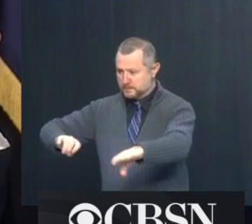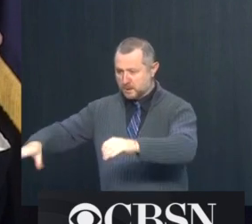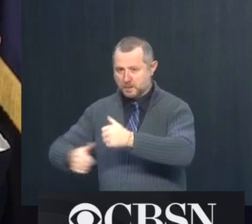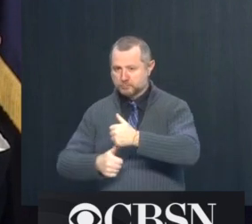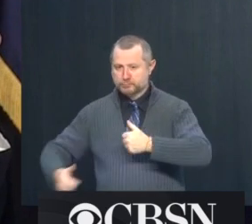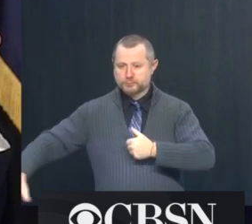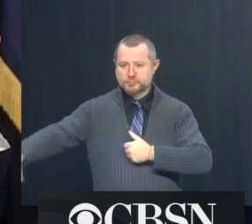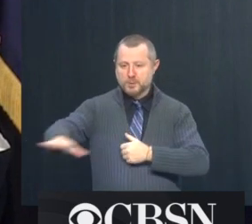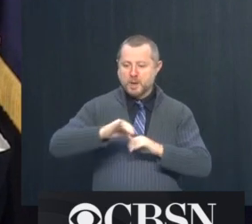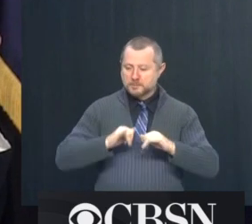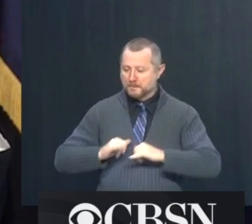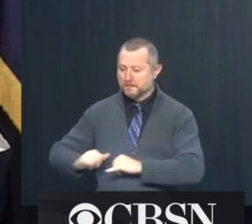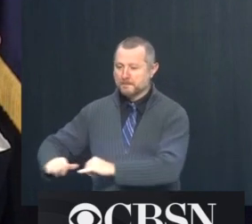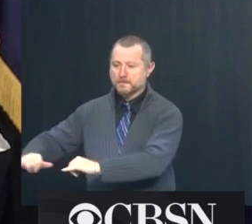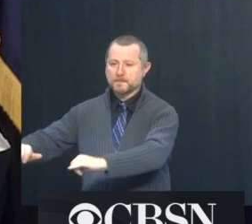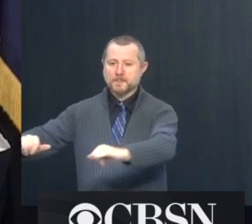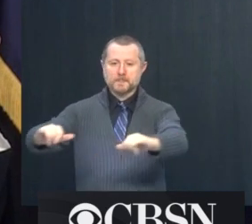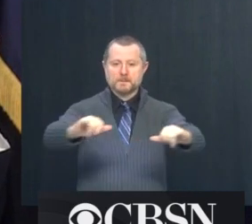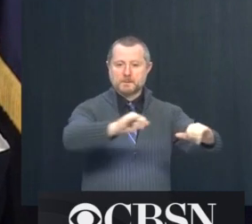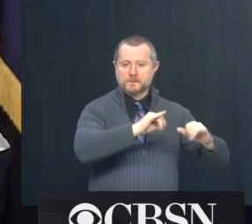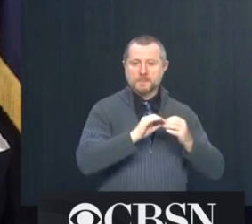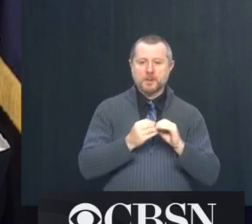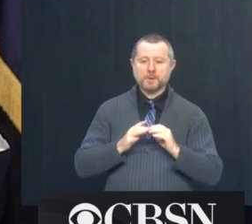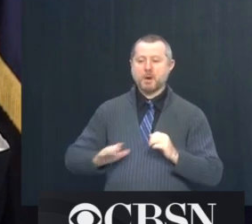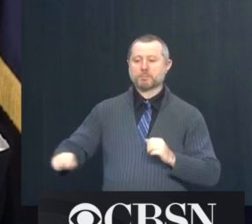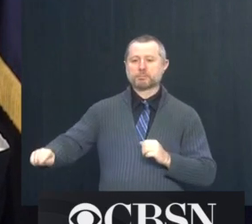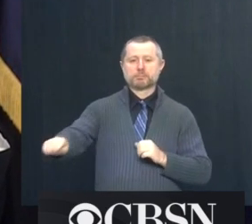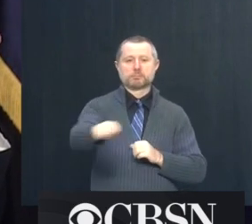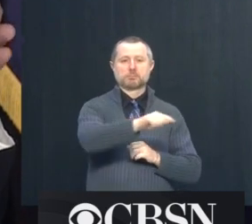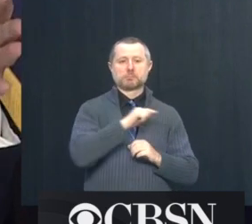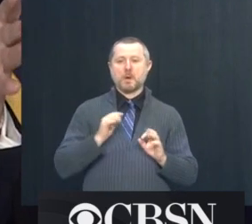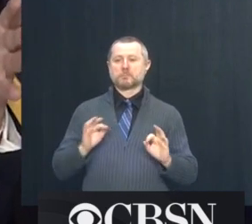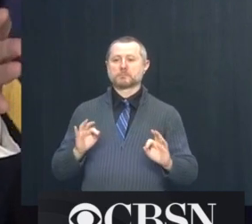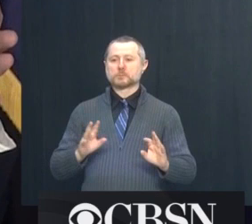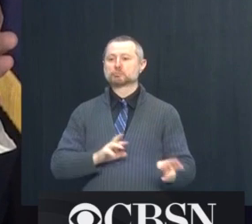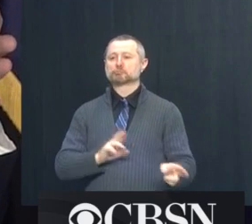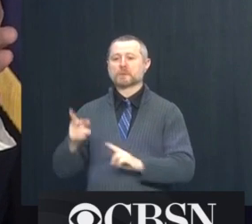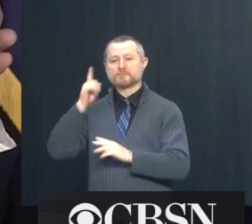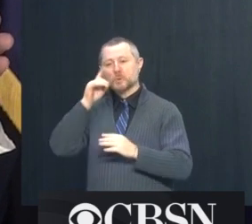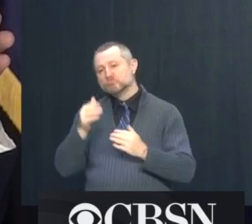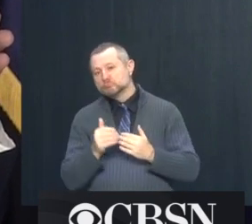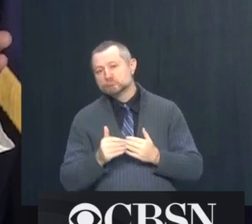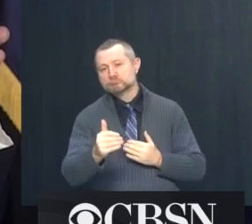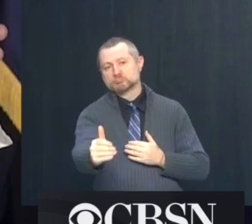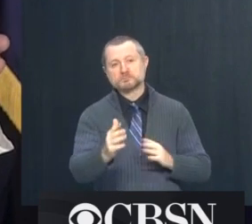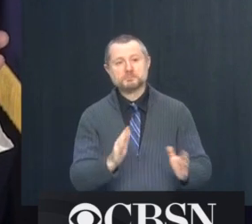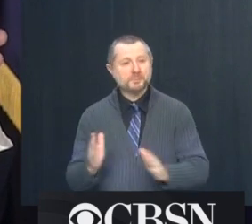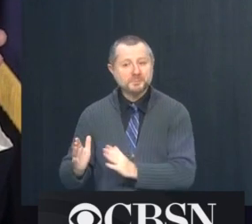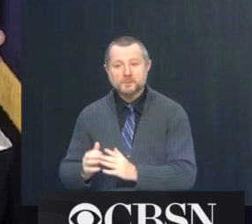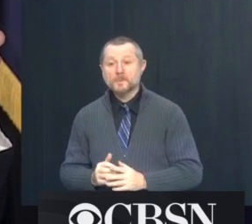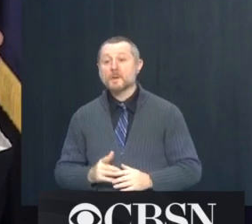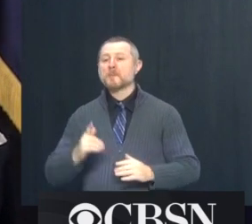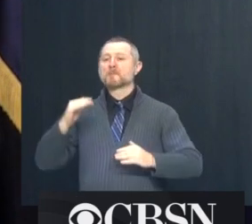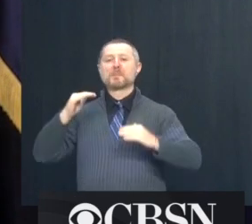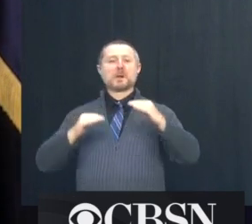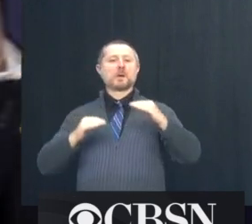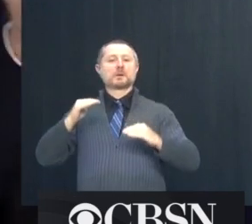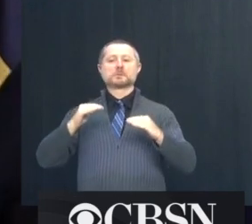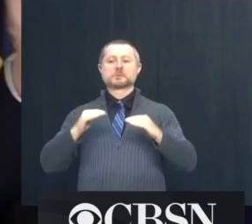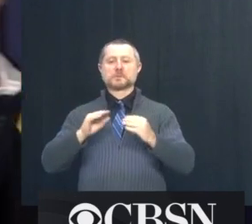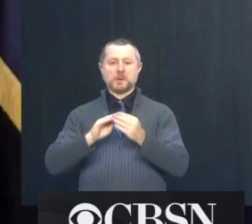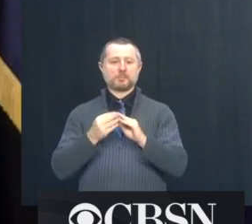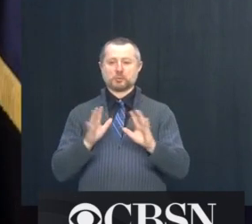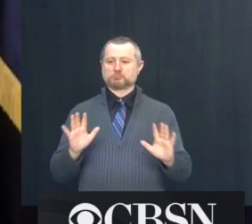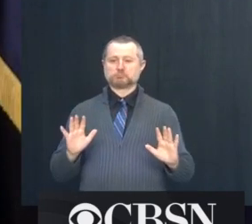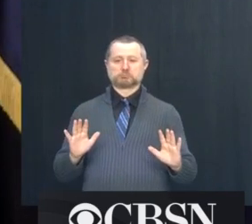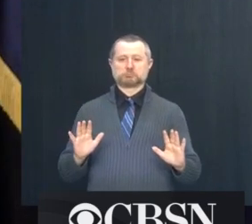reduced bed count now so you have capacity. Balance that load among the 10, wherever